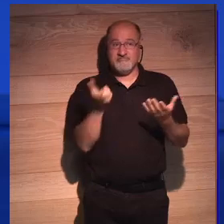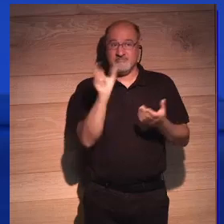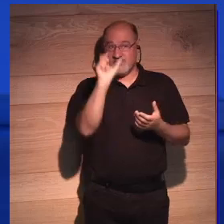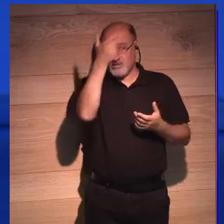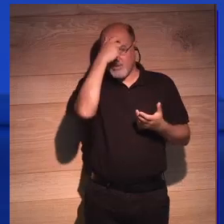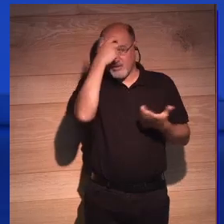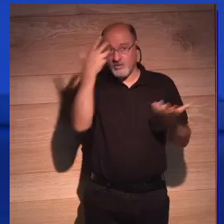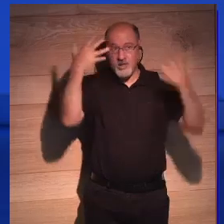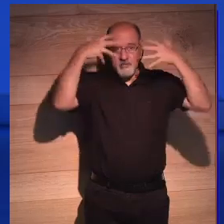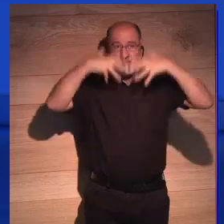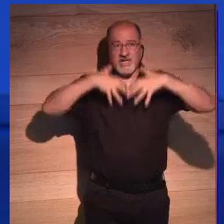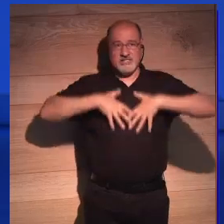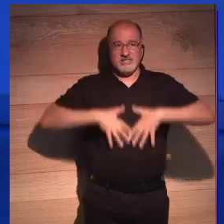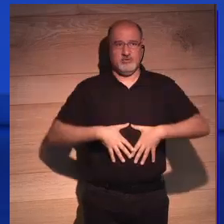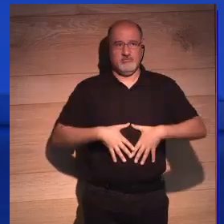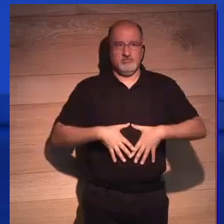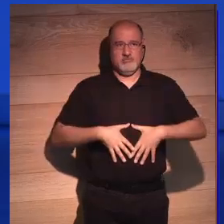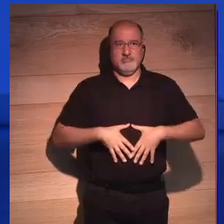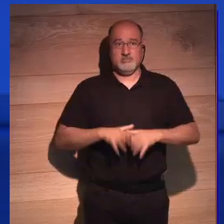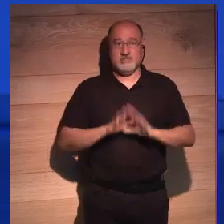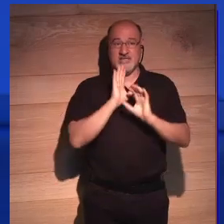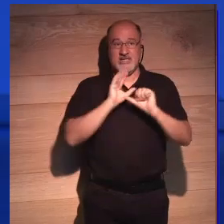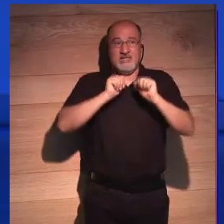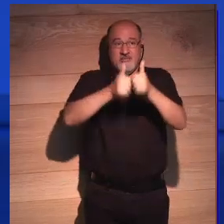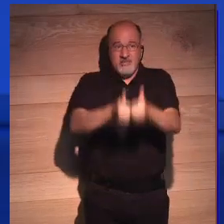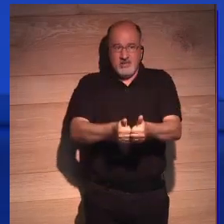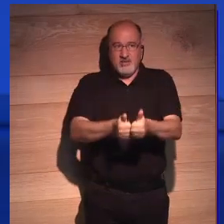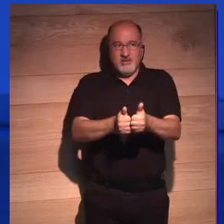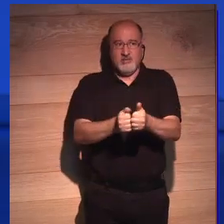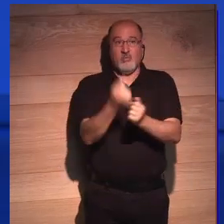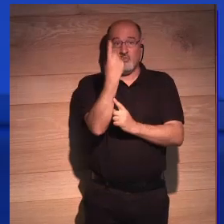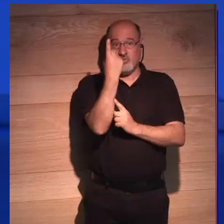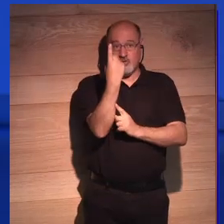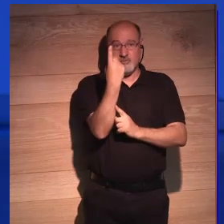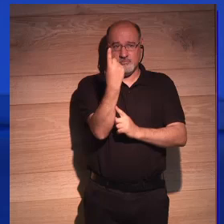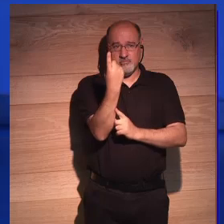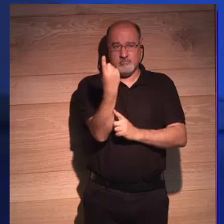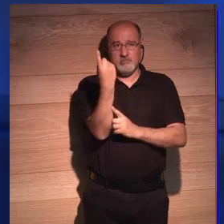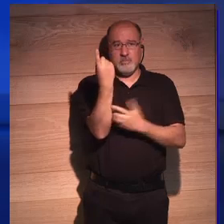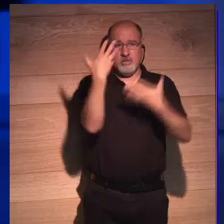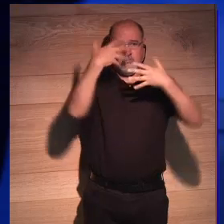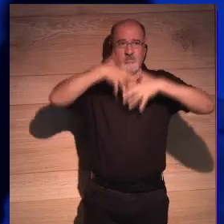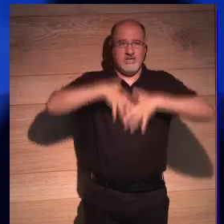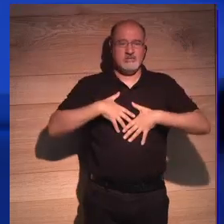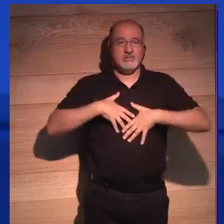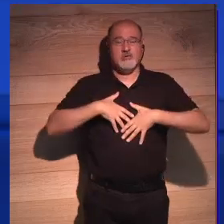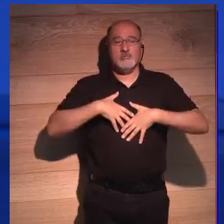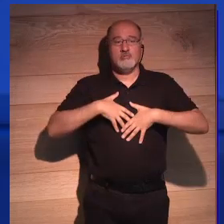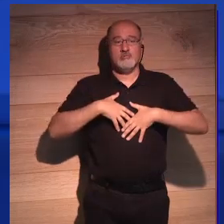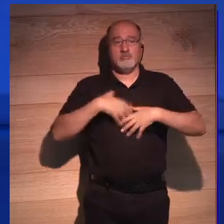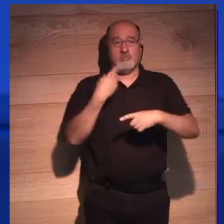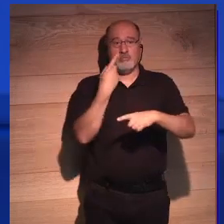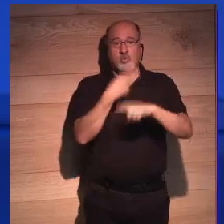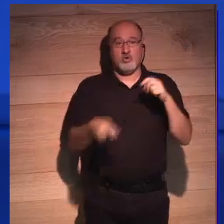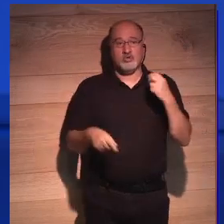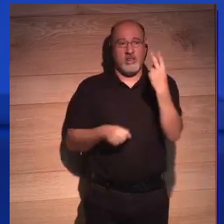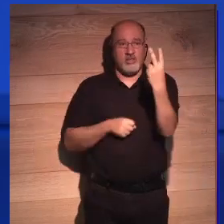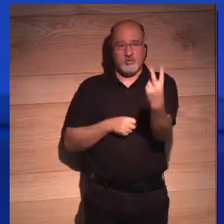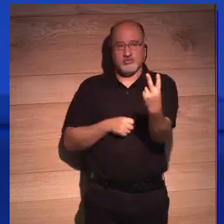immersion. Immersion is two things. I've broken this down with help from the